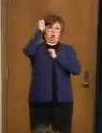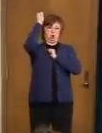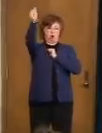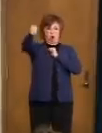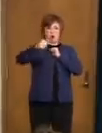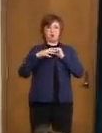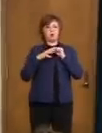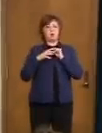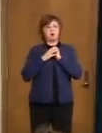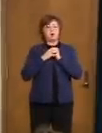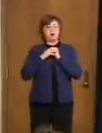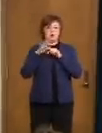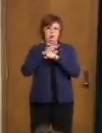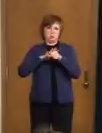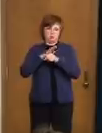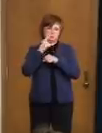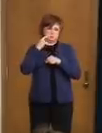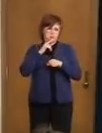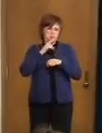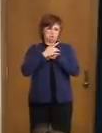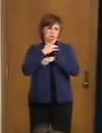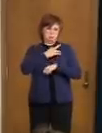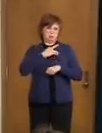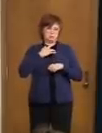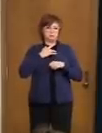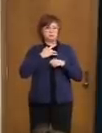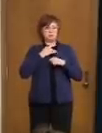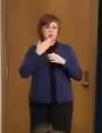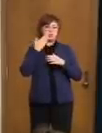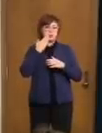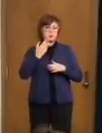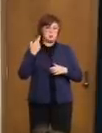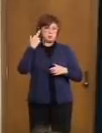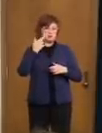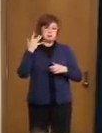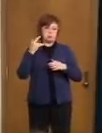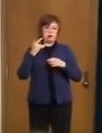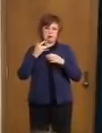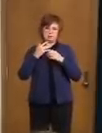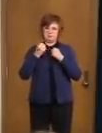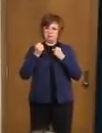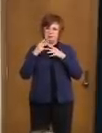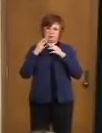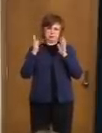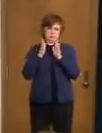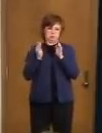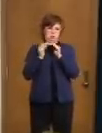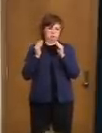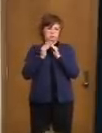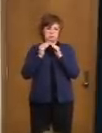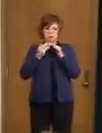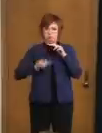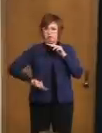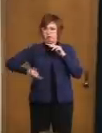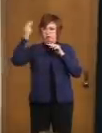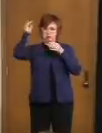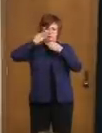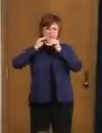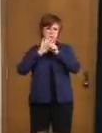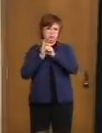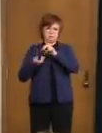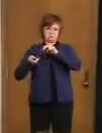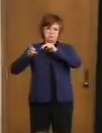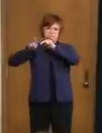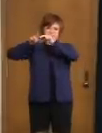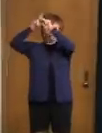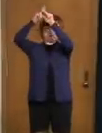to do that, as some of our remote northern communities have experienced some of the highest rates of transmission in Saskatchewan.